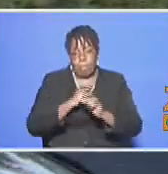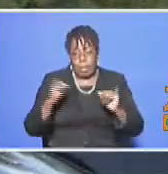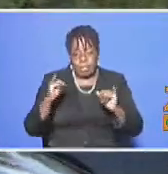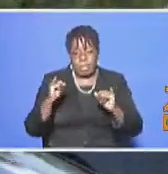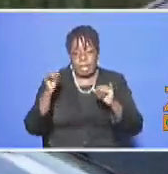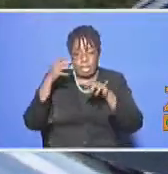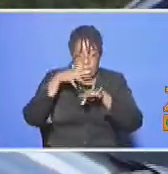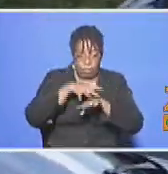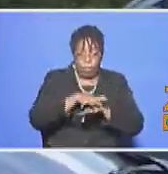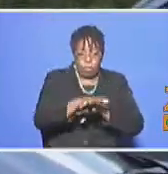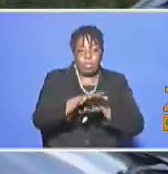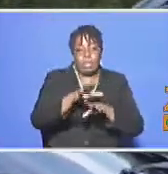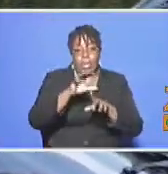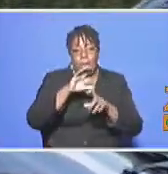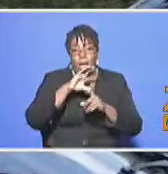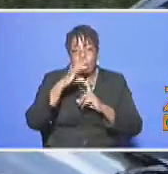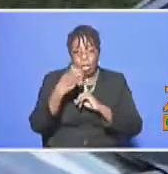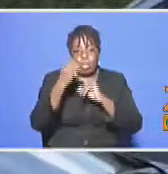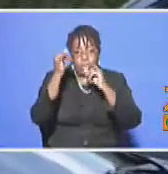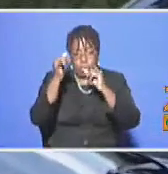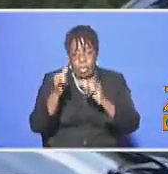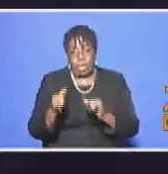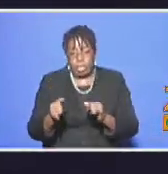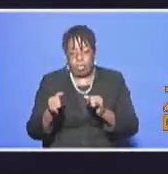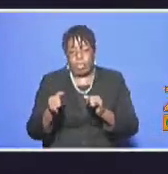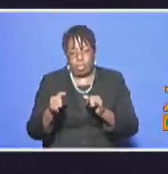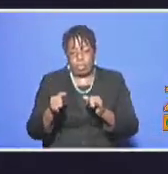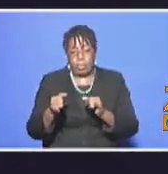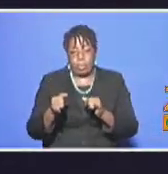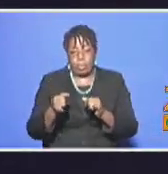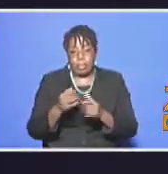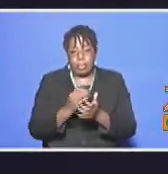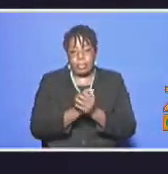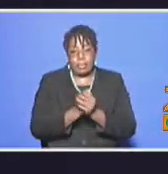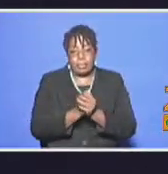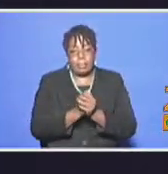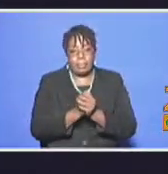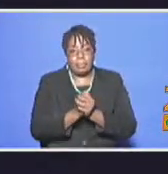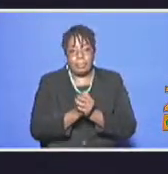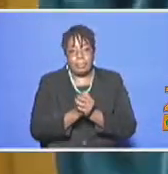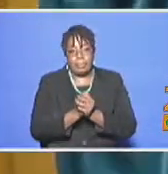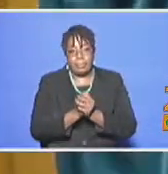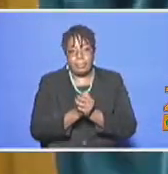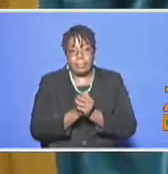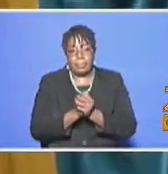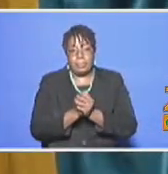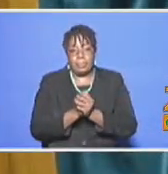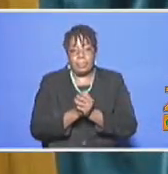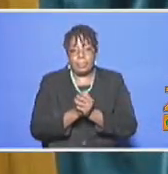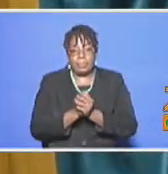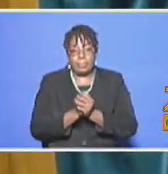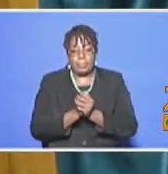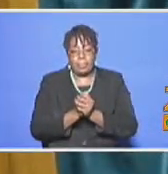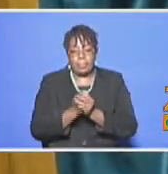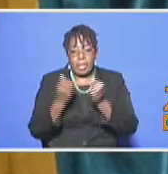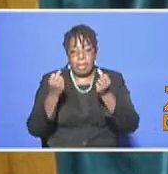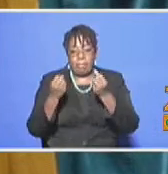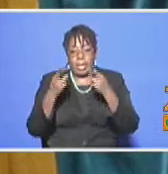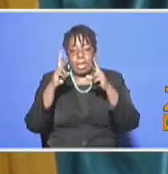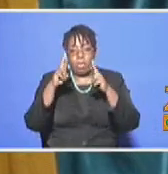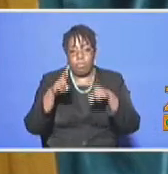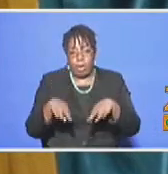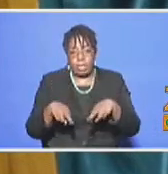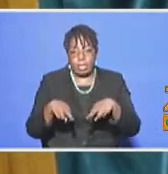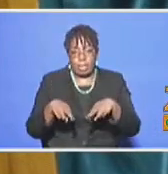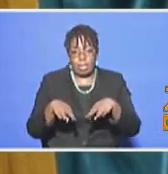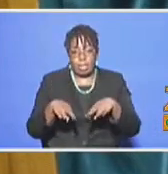culture into your individual style. Kelsey Johnson, ZNS Network News. Well, a number of residents decked from